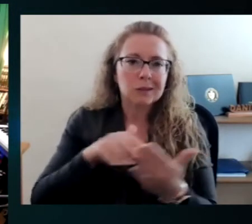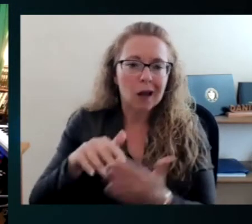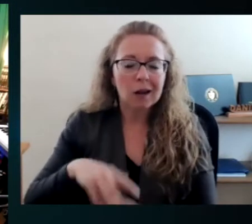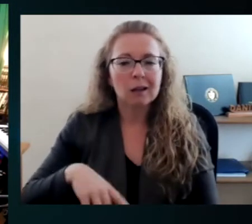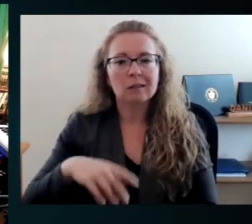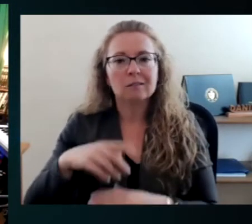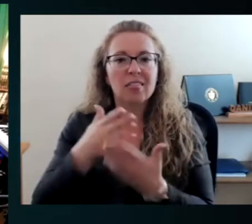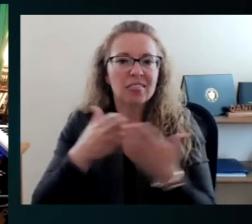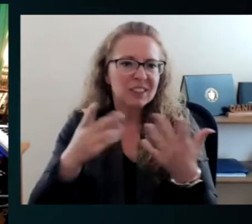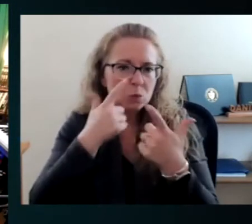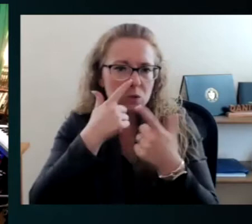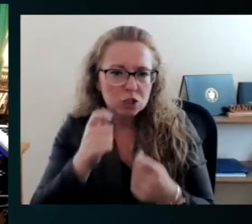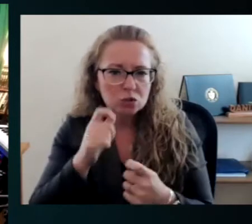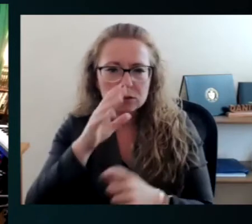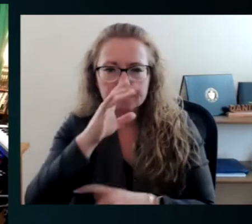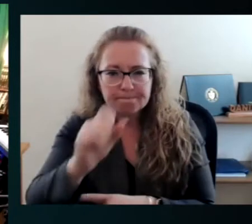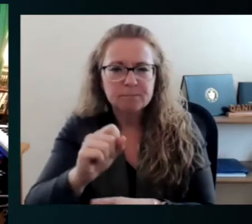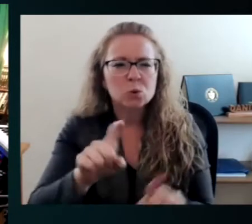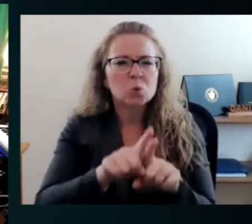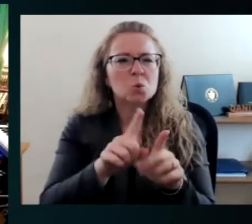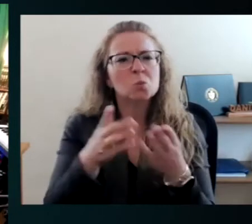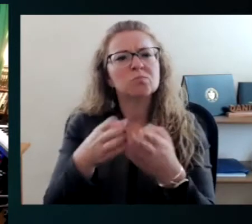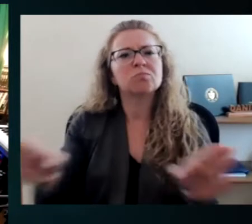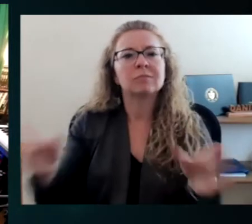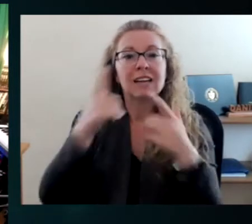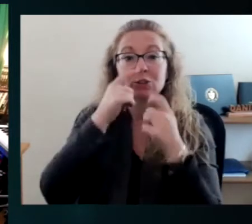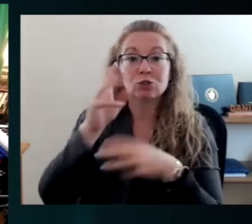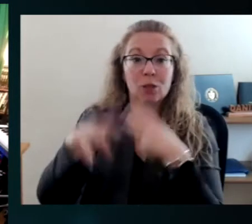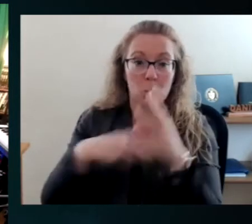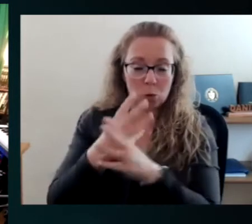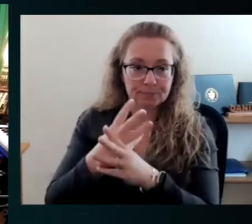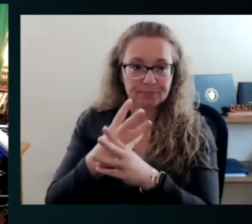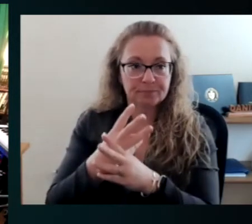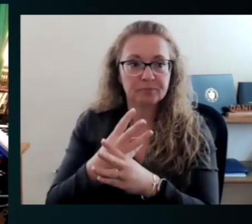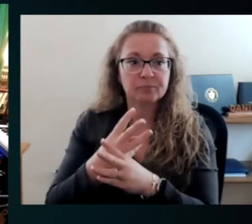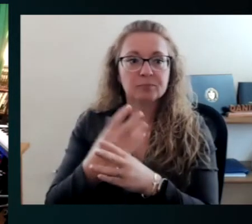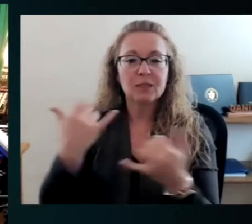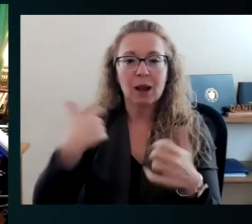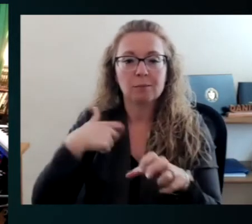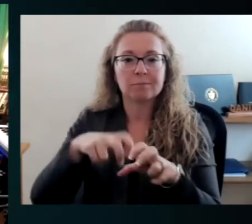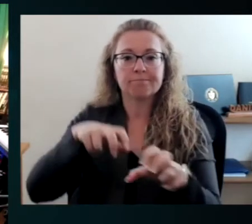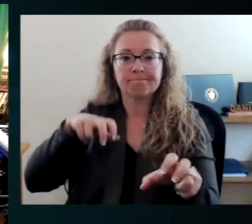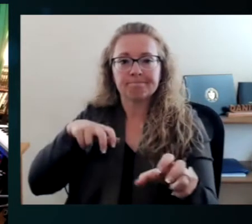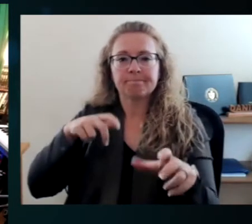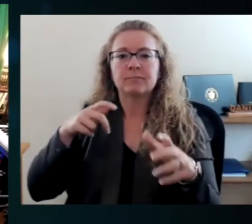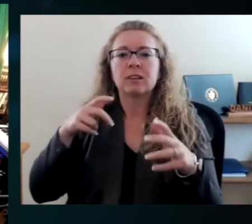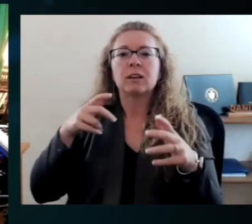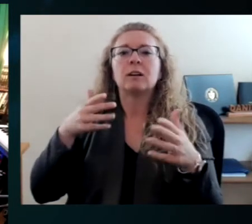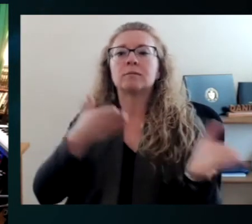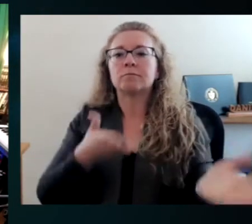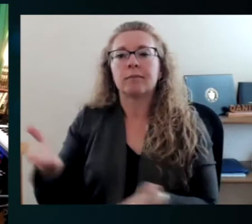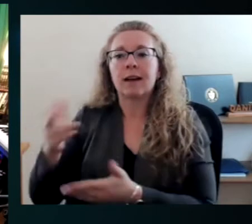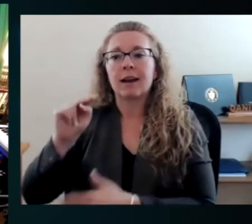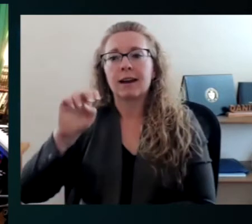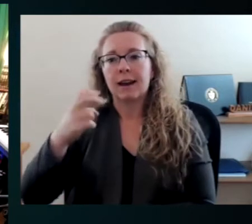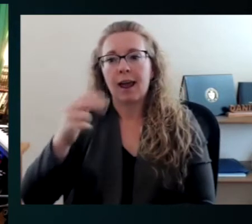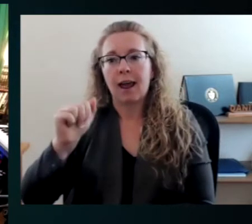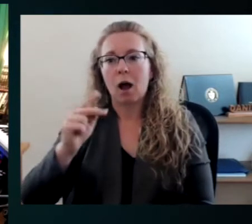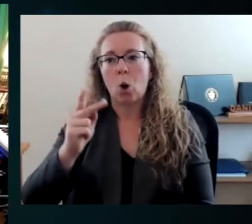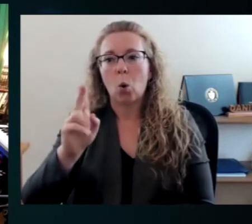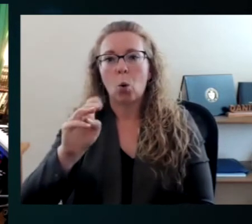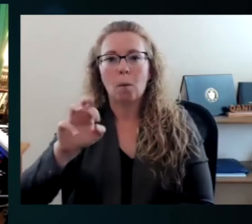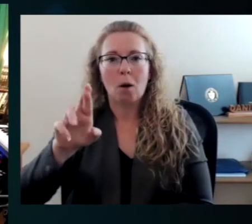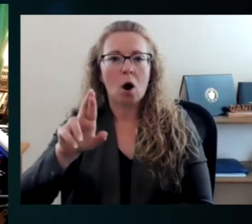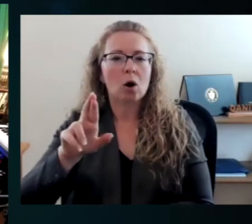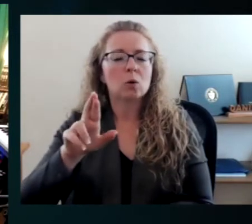broader interests within the world. And so I'm going to take a step back and pass things over to Neha Kumar, who is also organizing the talk with me, and then we're going to